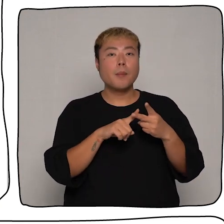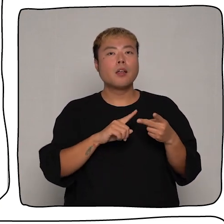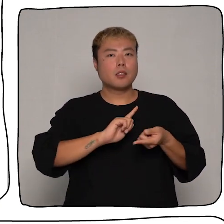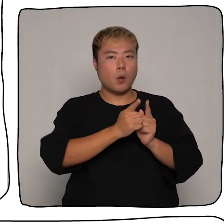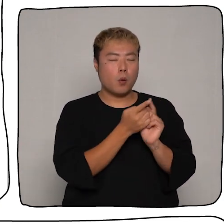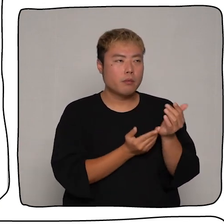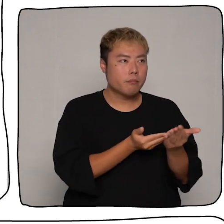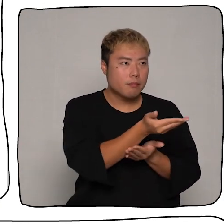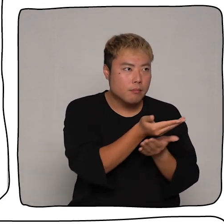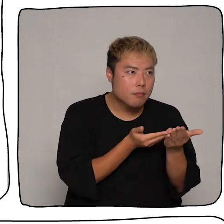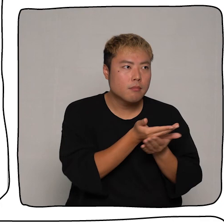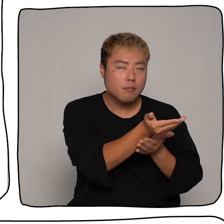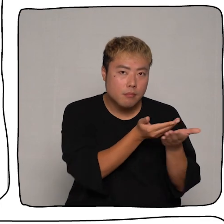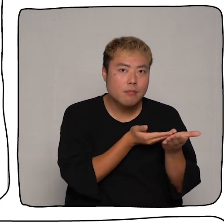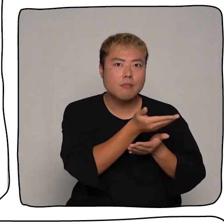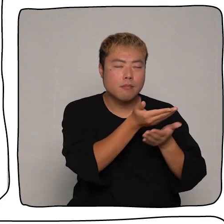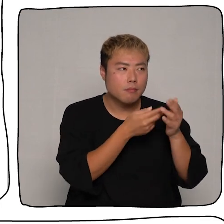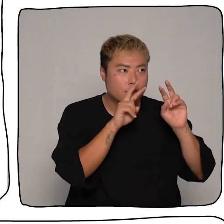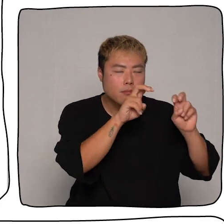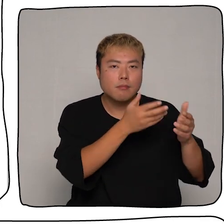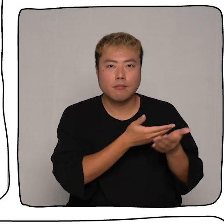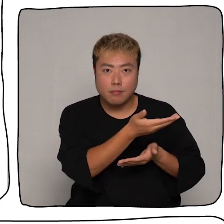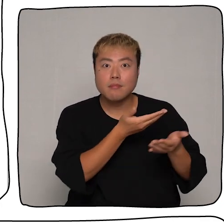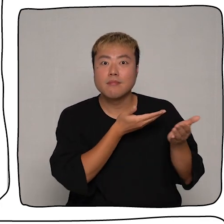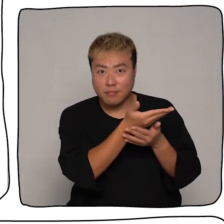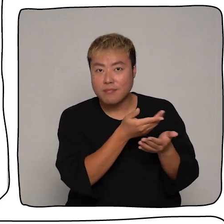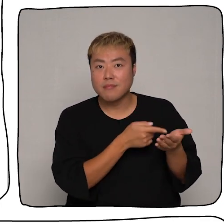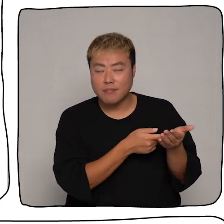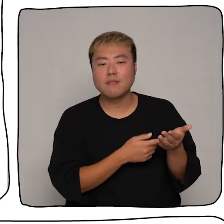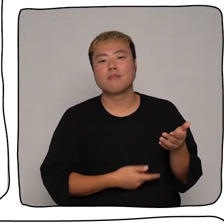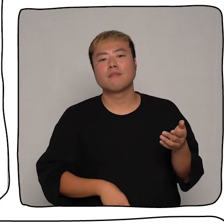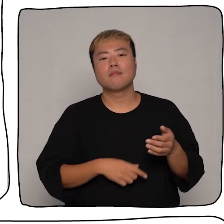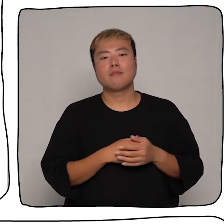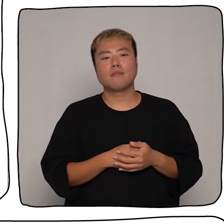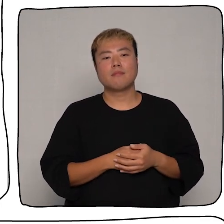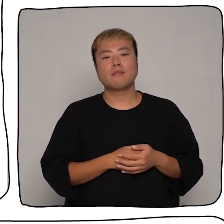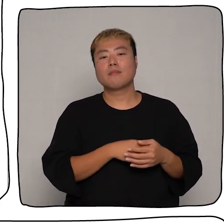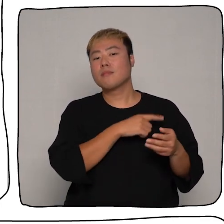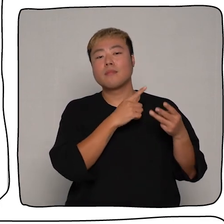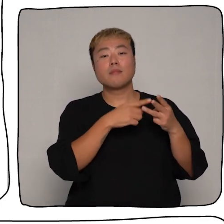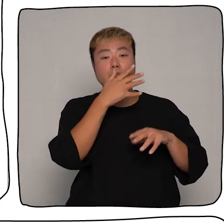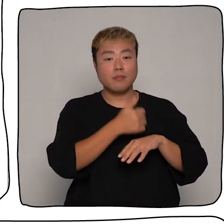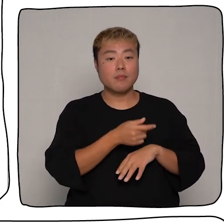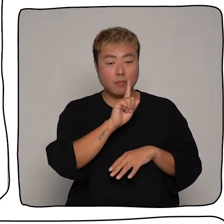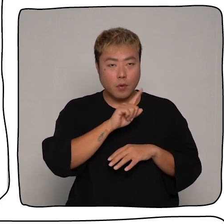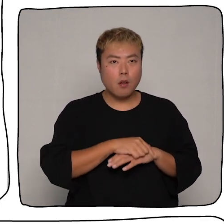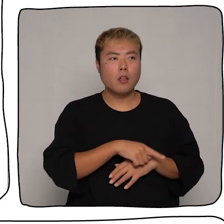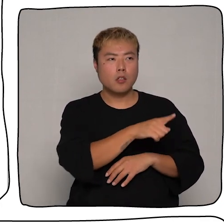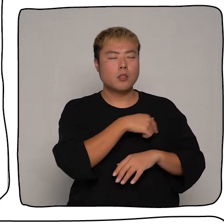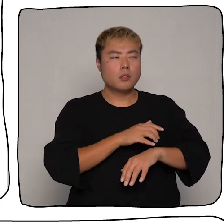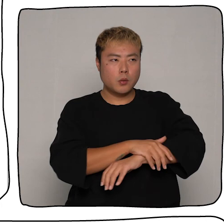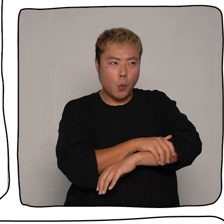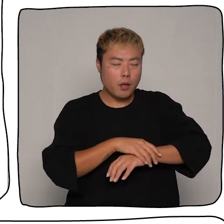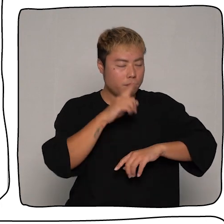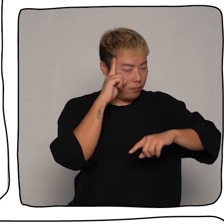is reciprocal exploration is very important. And last point